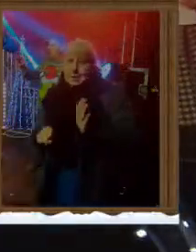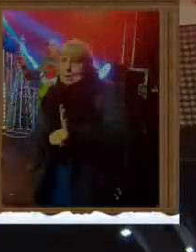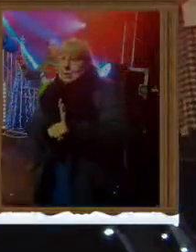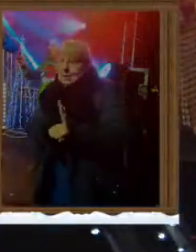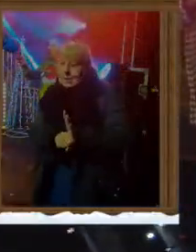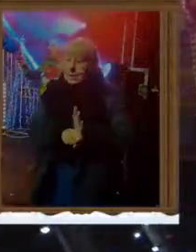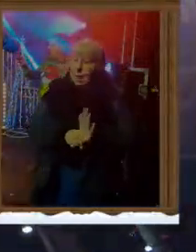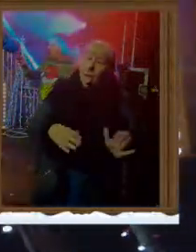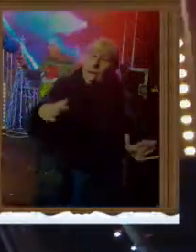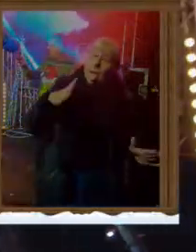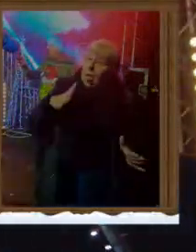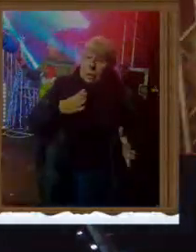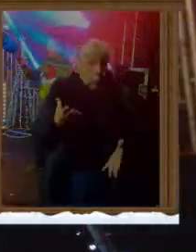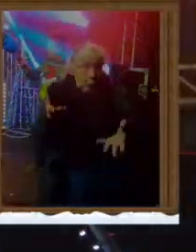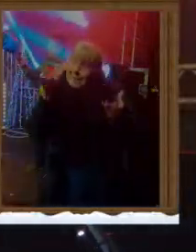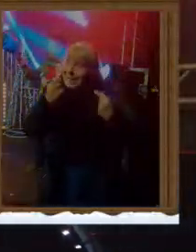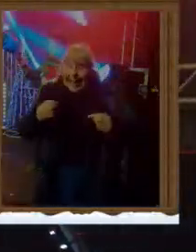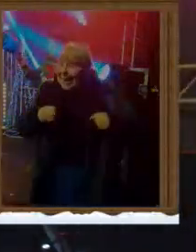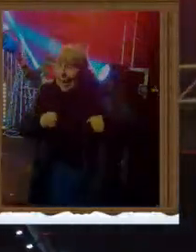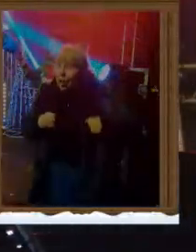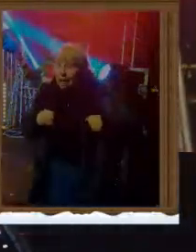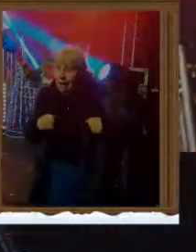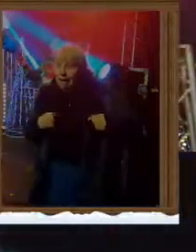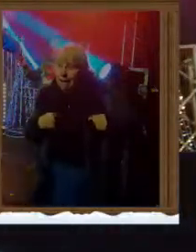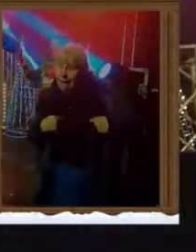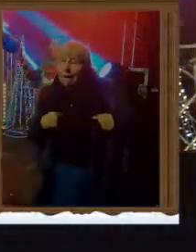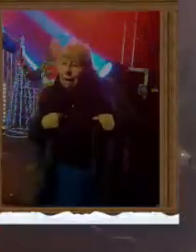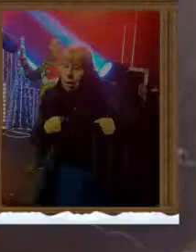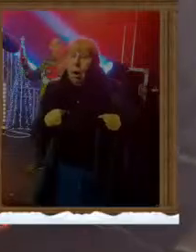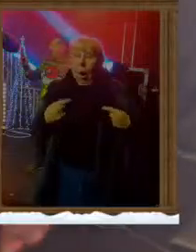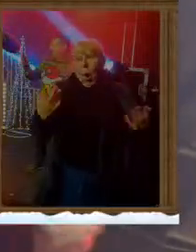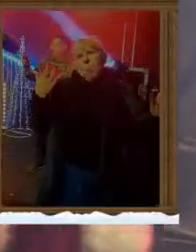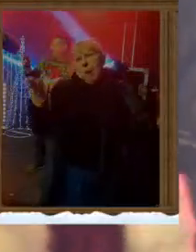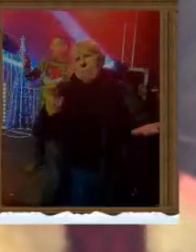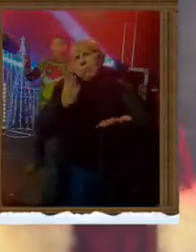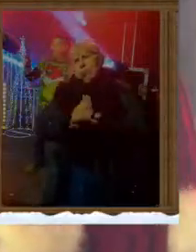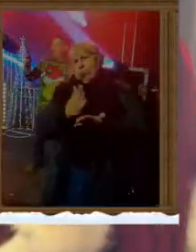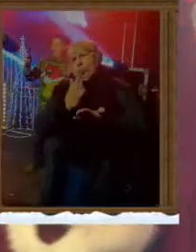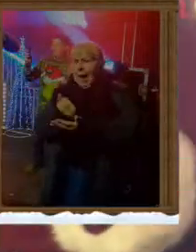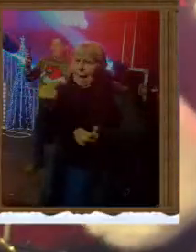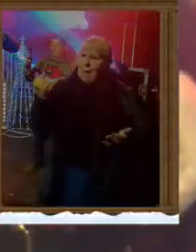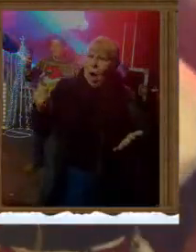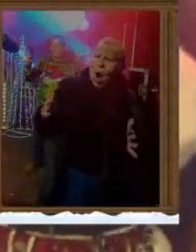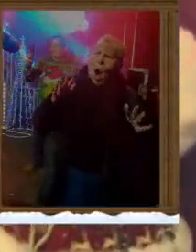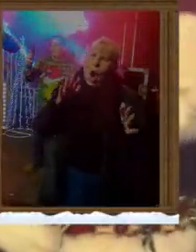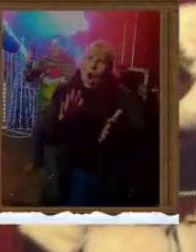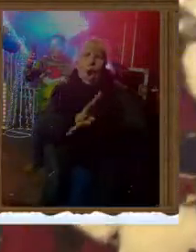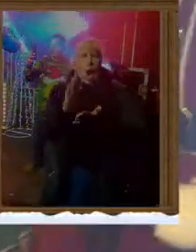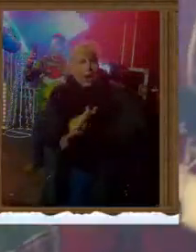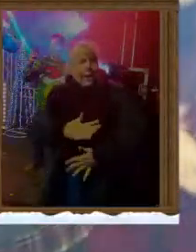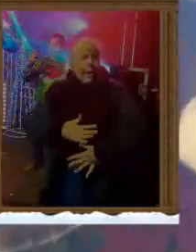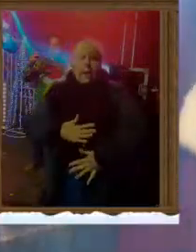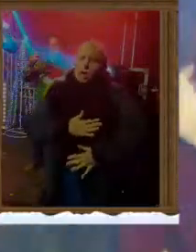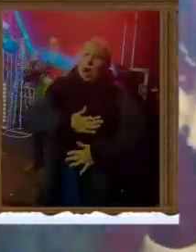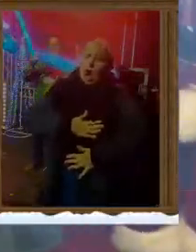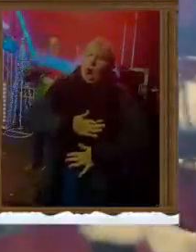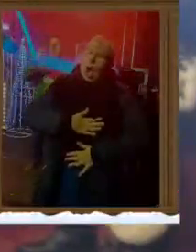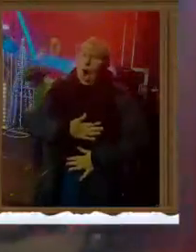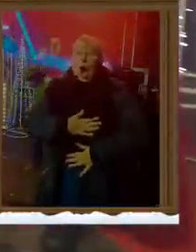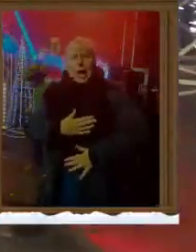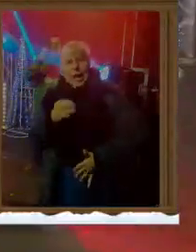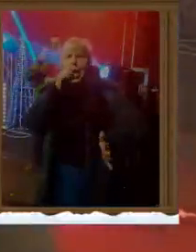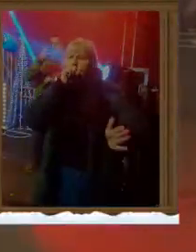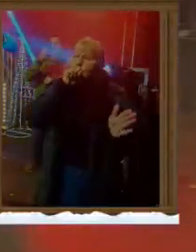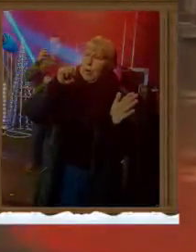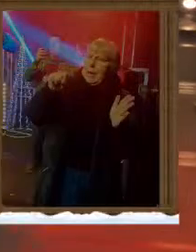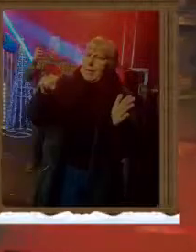Christmas, and in case you didn't hear, oh my golly, have a holly